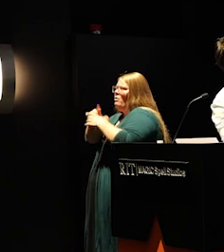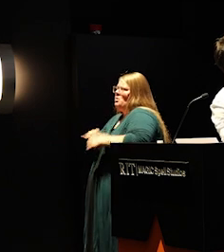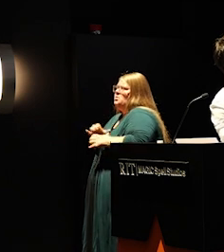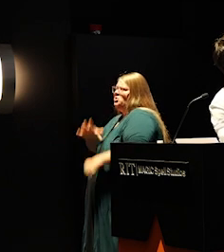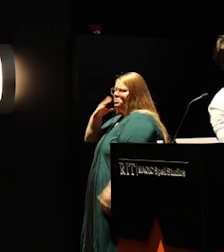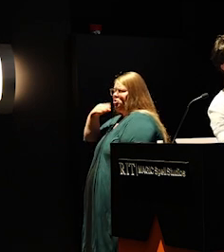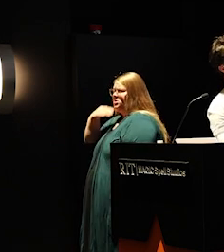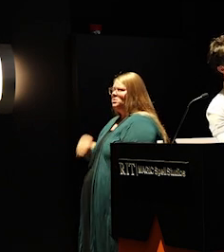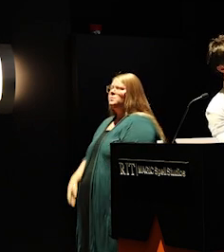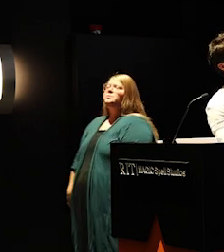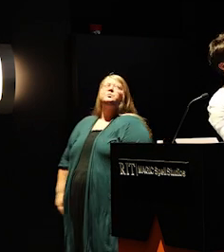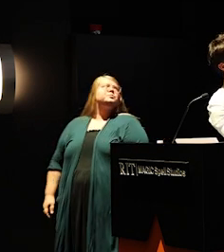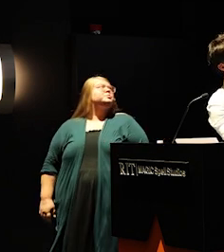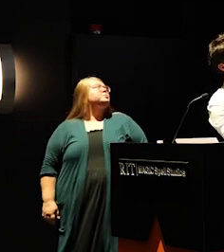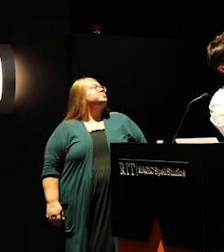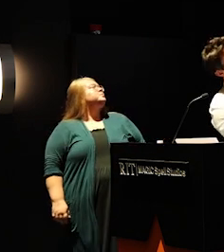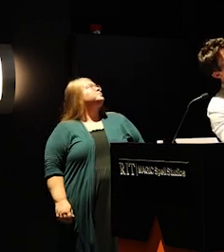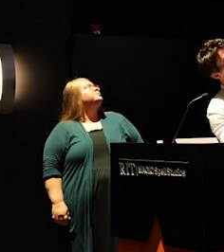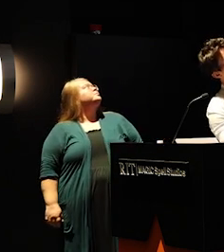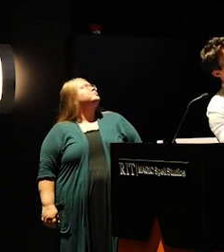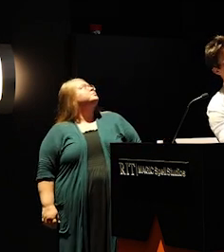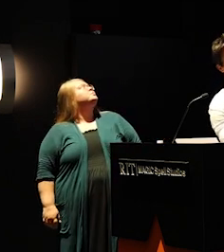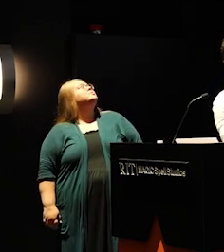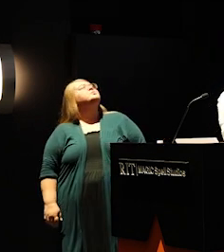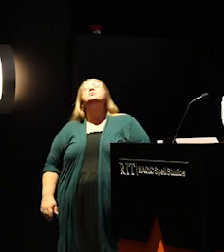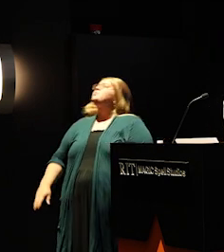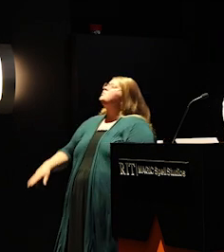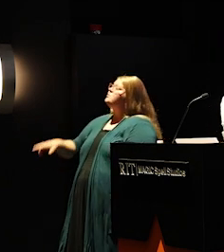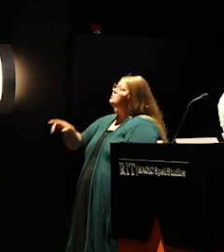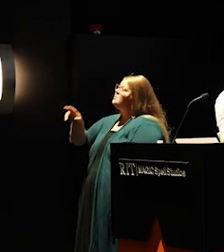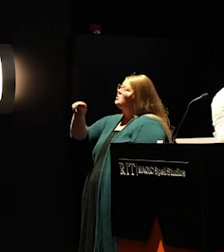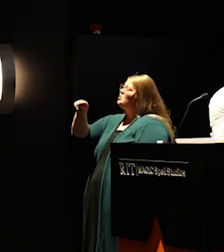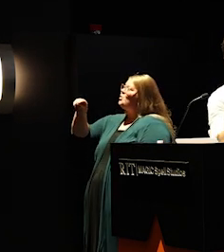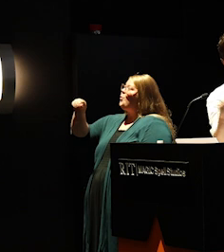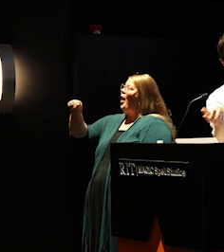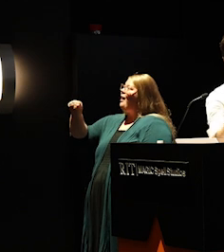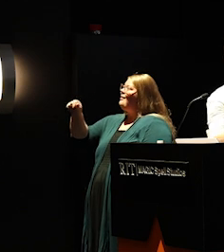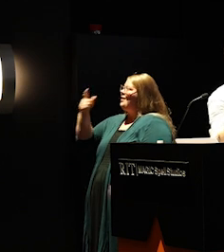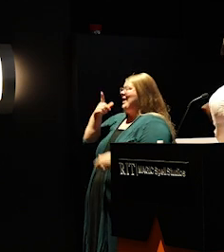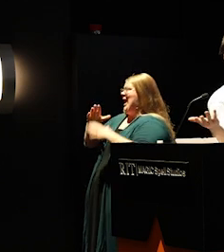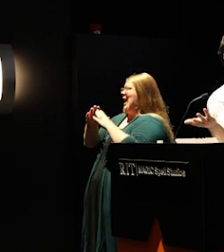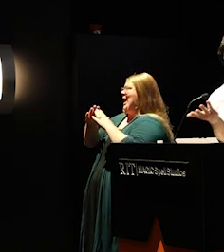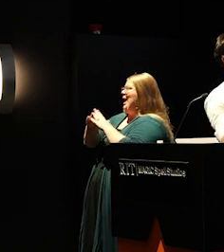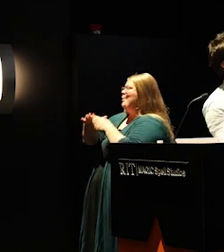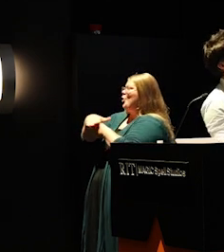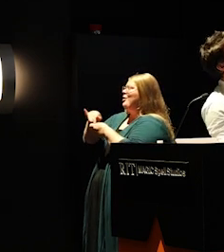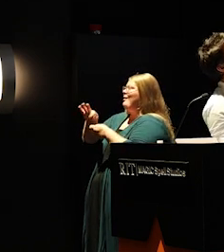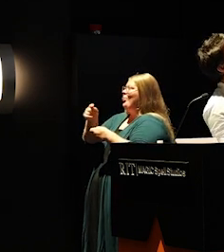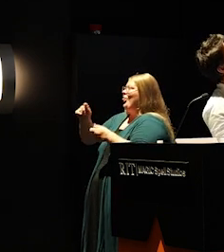Anderson Avenue, downtown, in the neighborhood of the arts. Look at that design guy, opens a restaurant, neighborhood of the arts, of